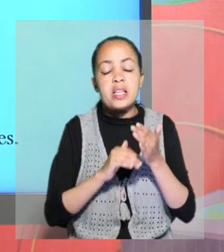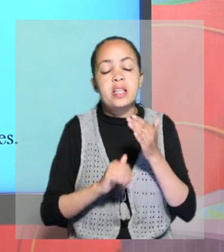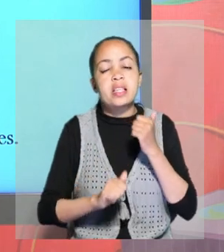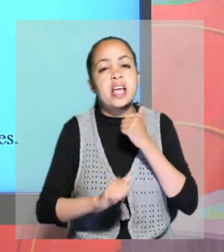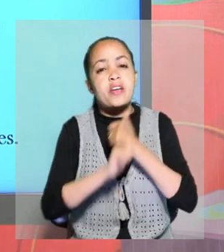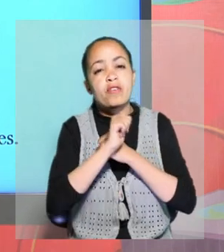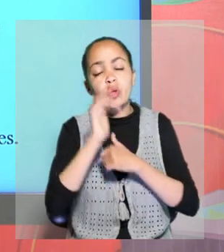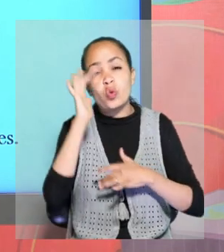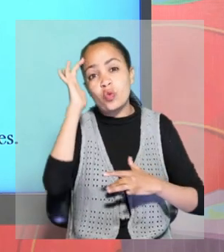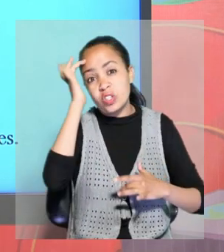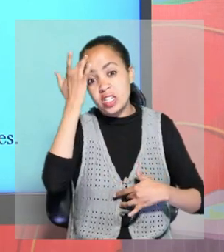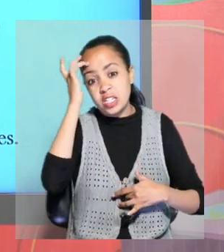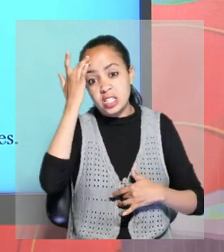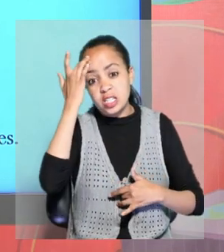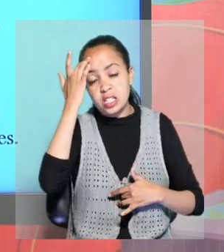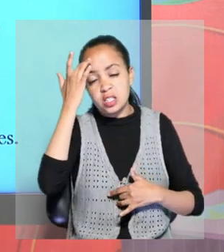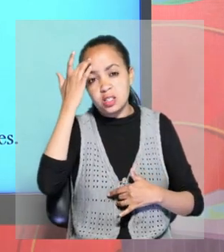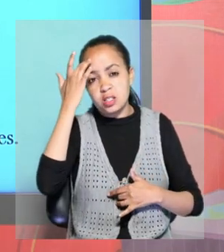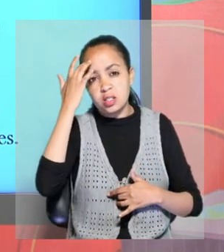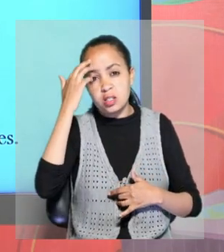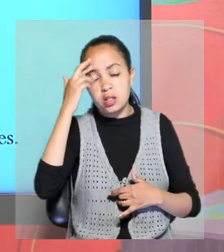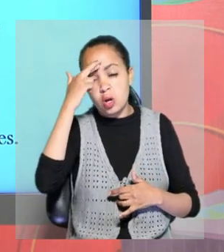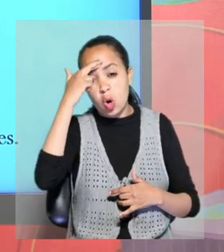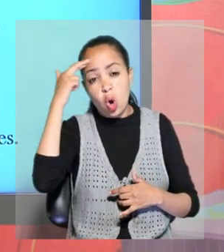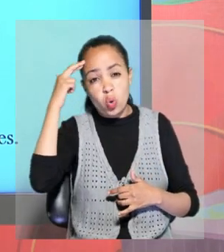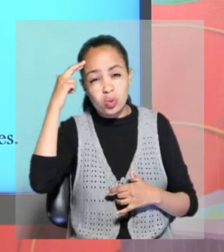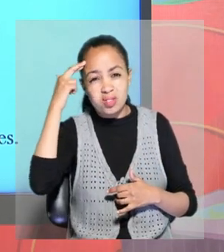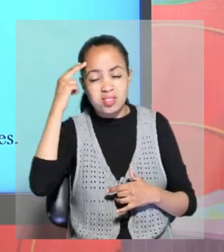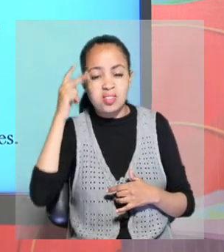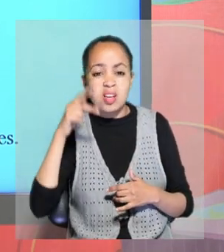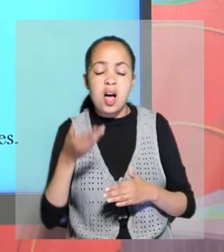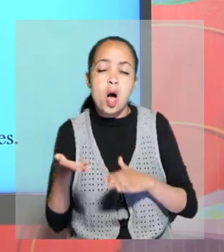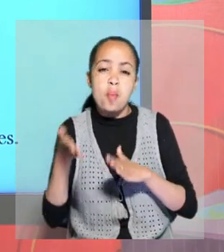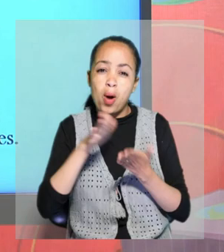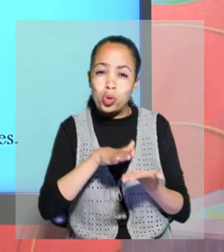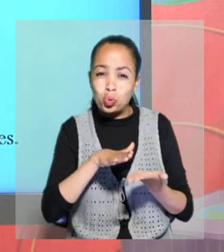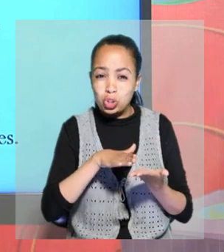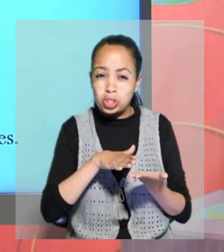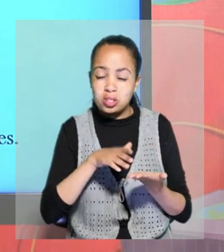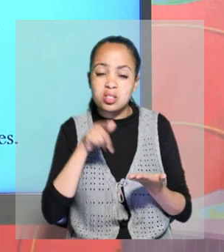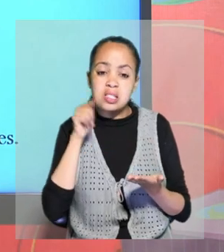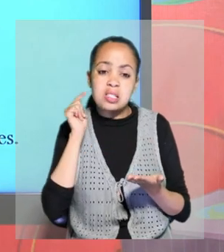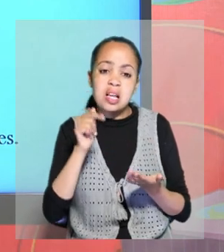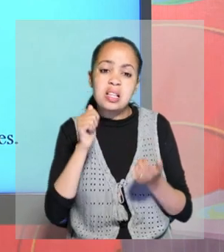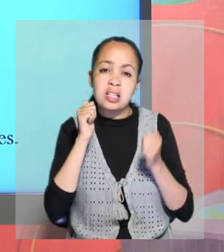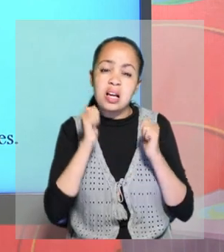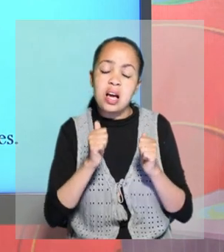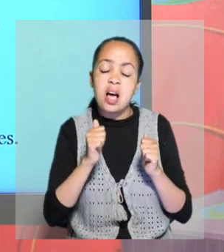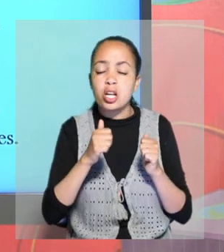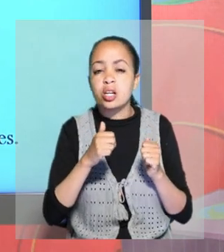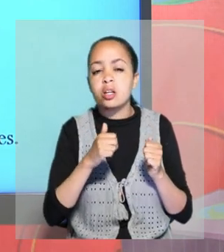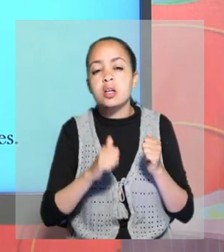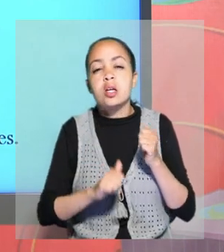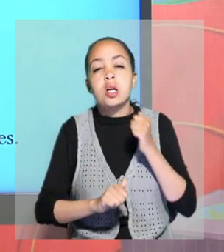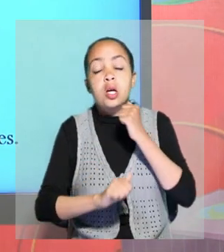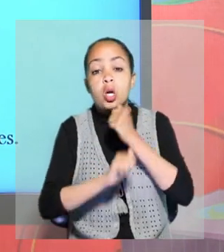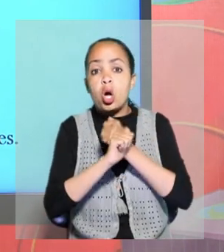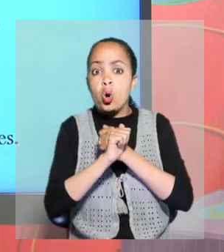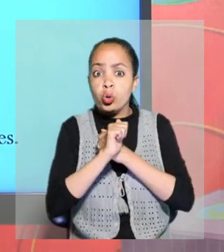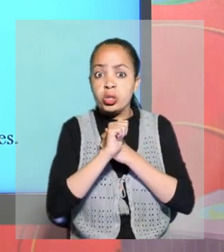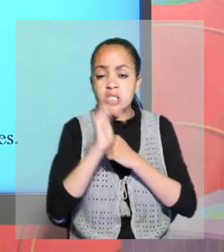of disease-causing pathogen. Pathogen are a microorganism that can cause a